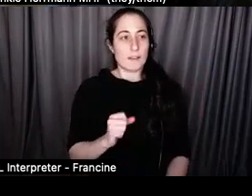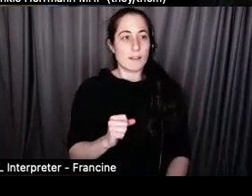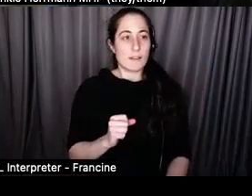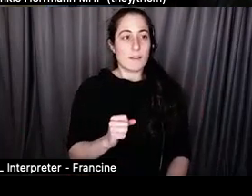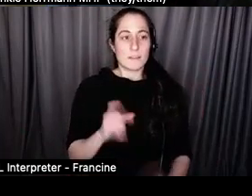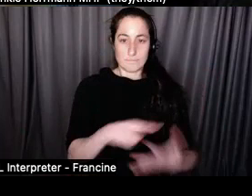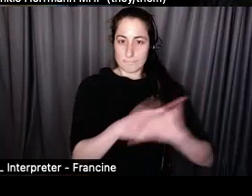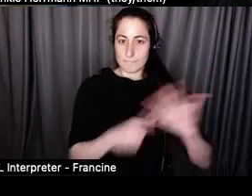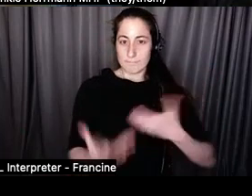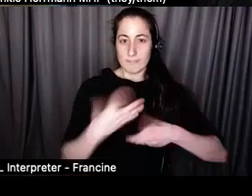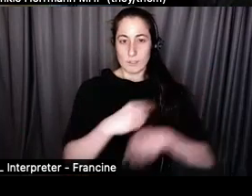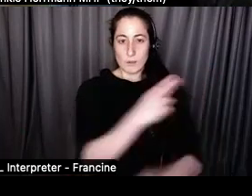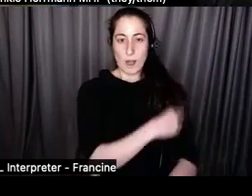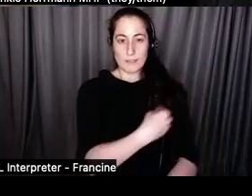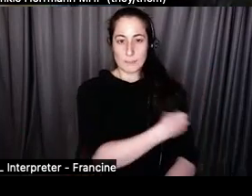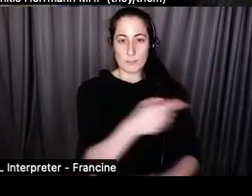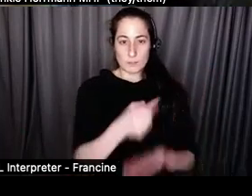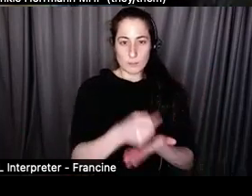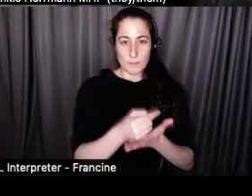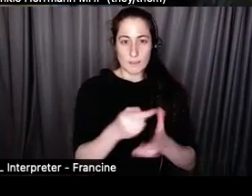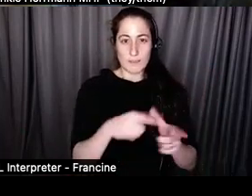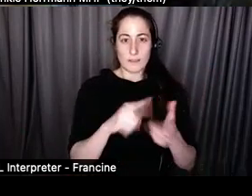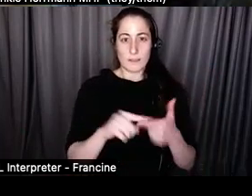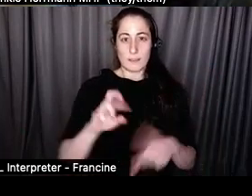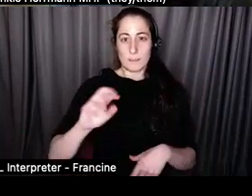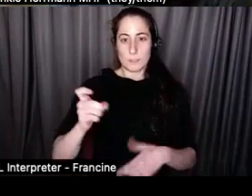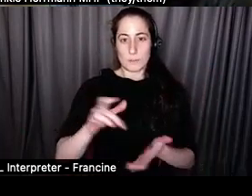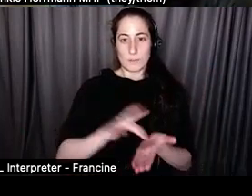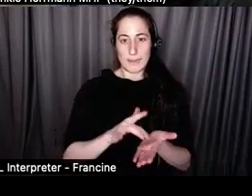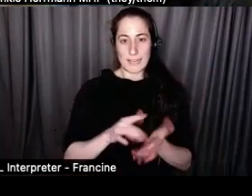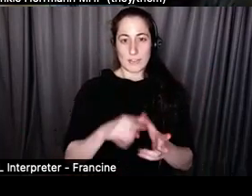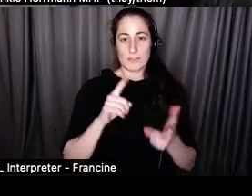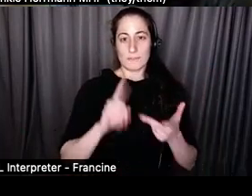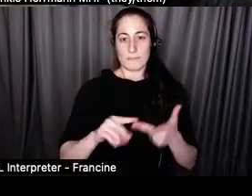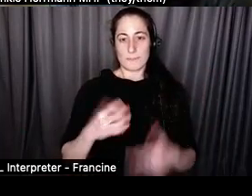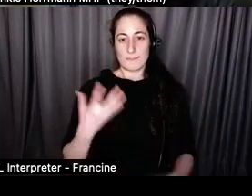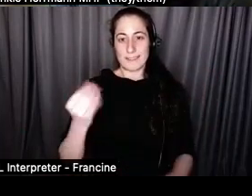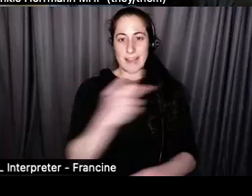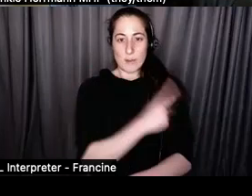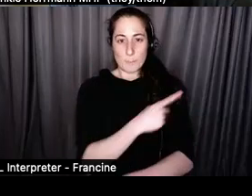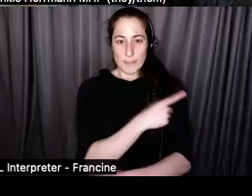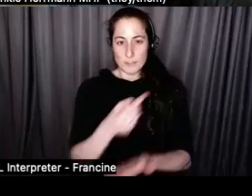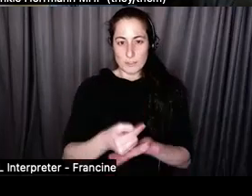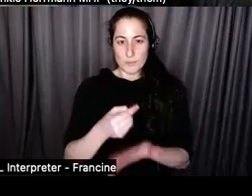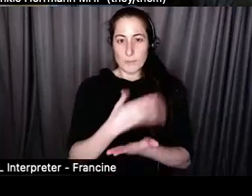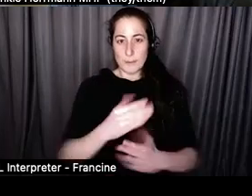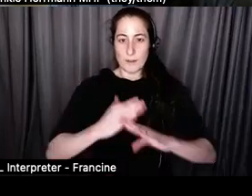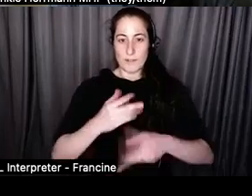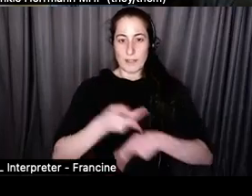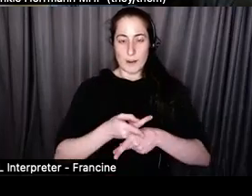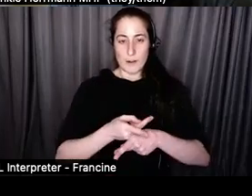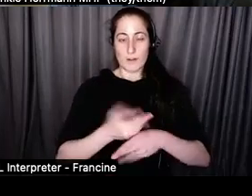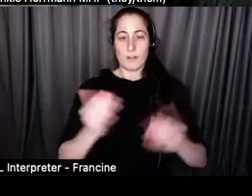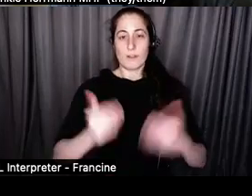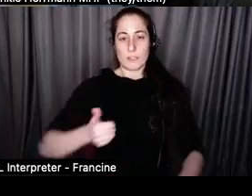include hospital treatments, prescription medications, outpatient treatment and preventative care, transportation